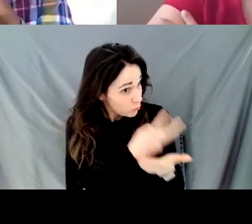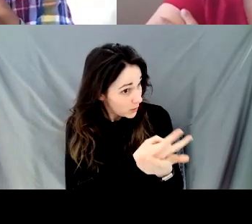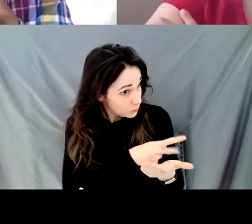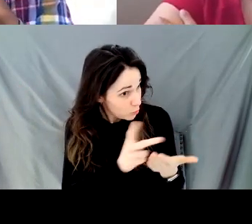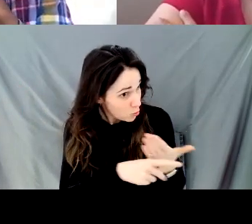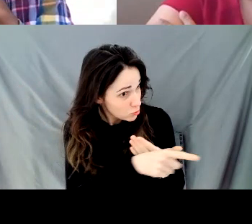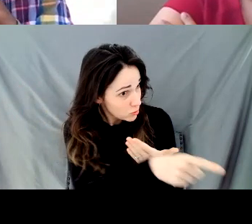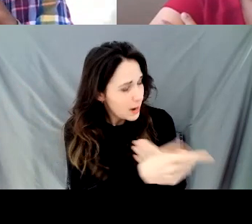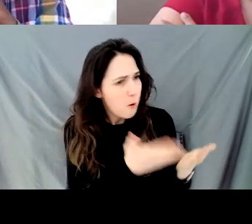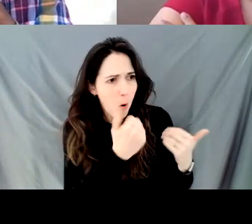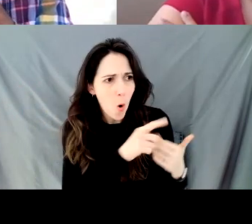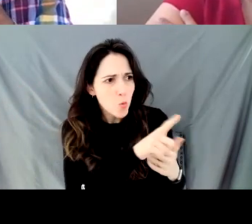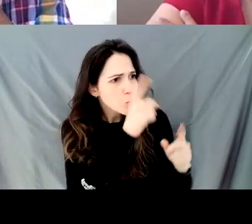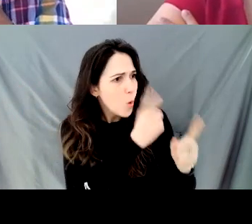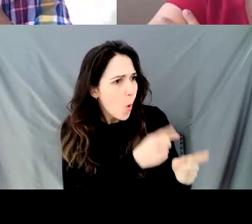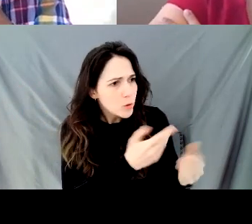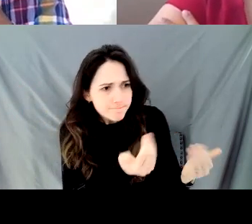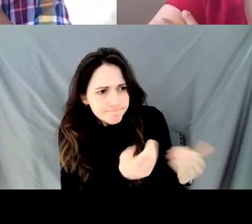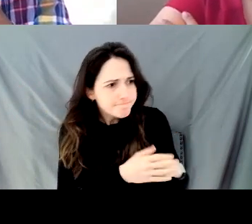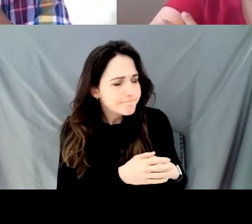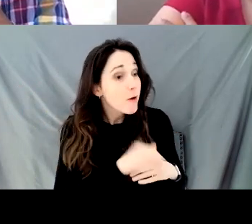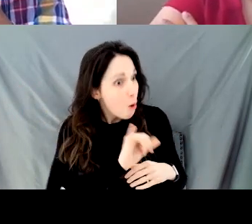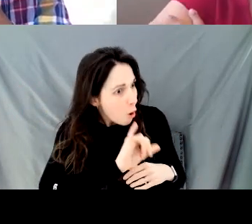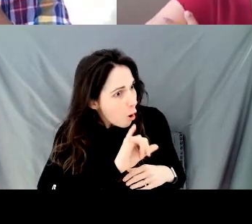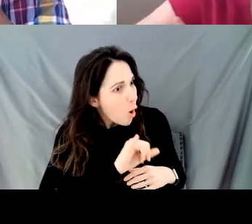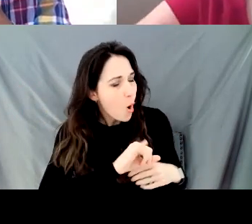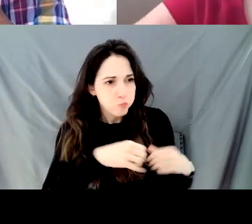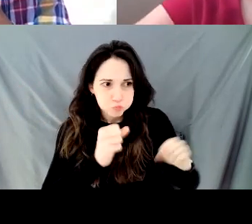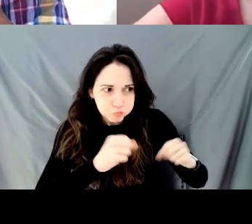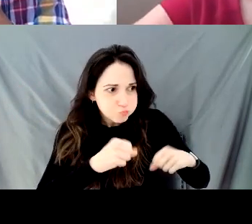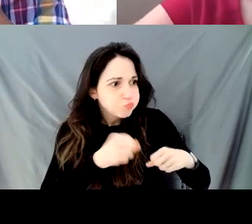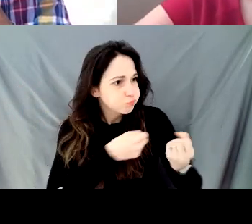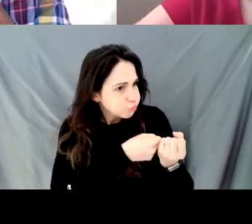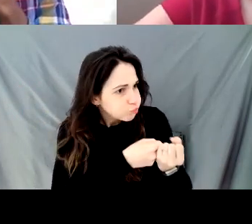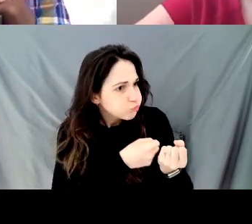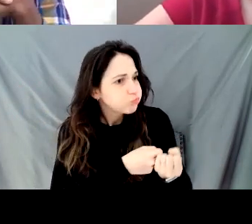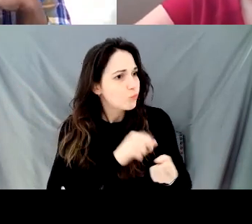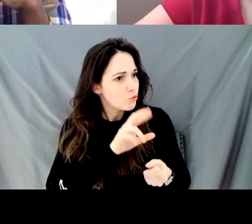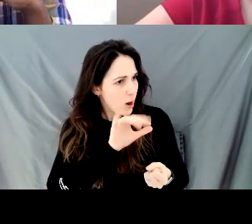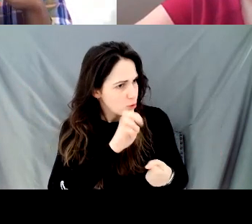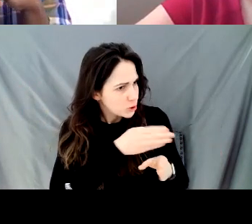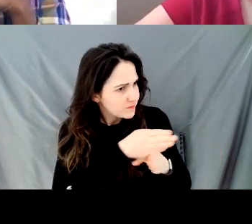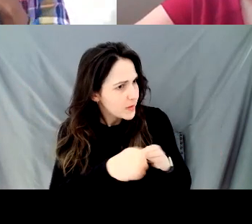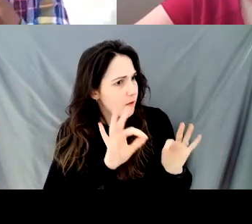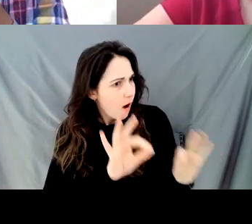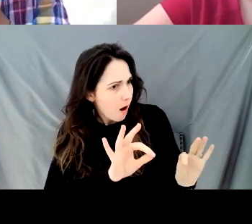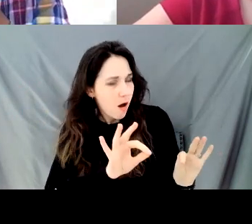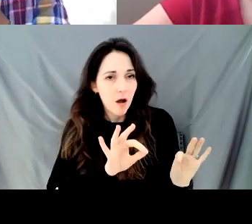and hopes for my life in, the recreation field. The other professor sat in